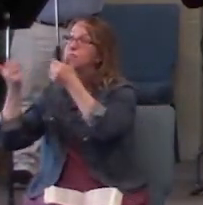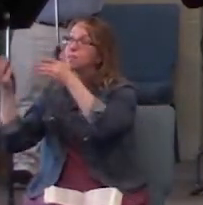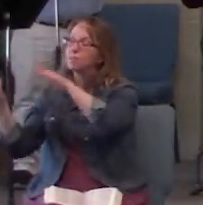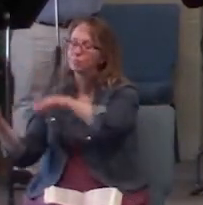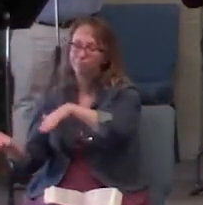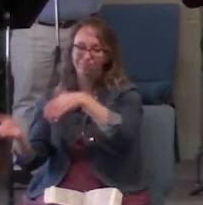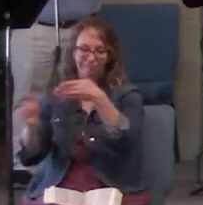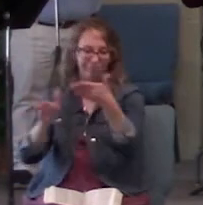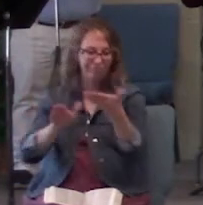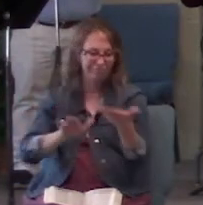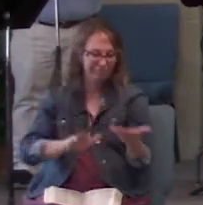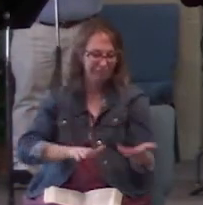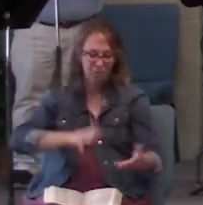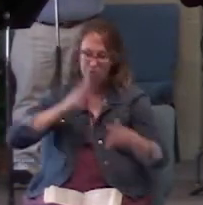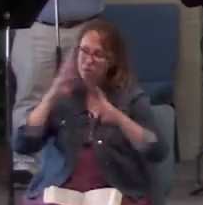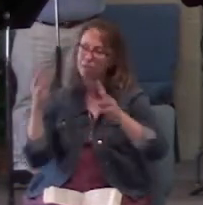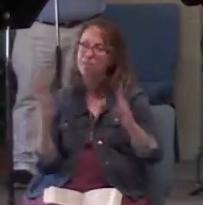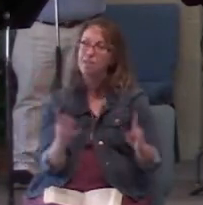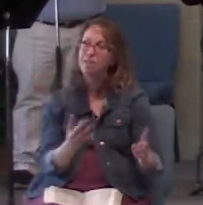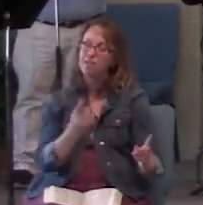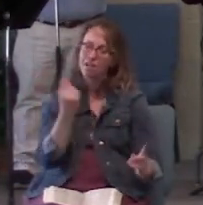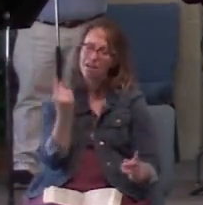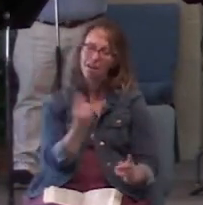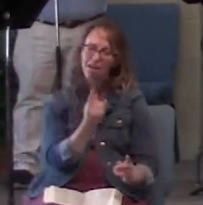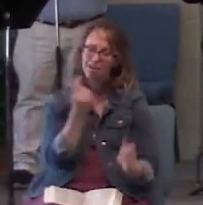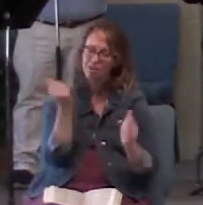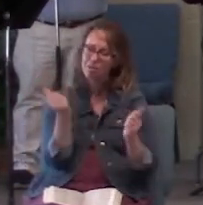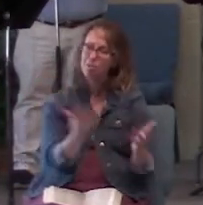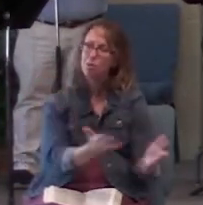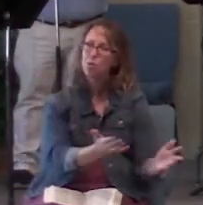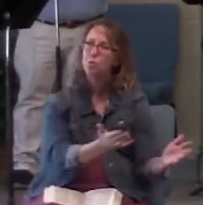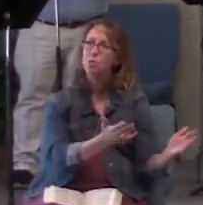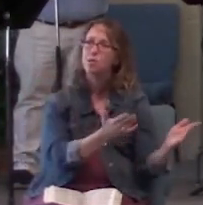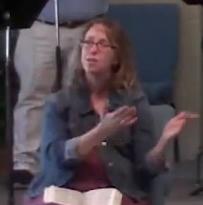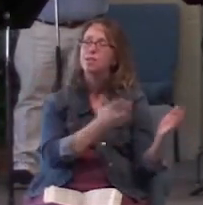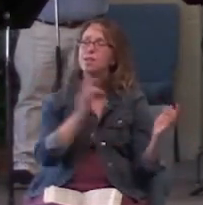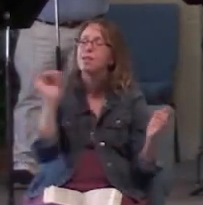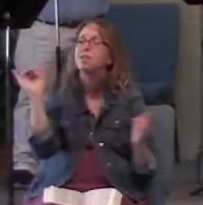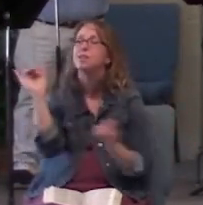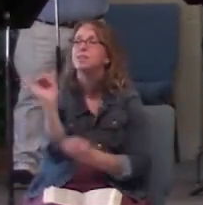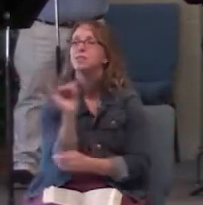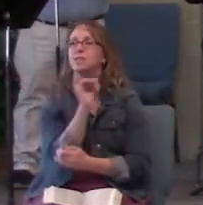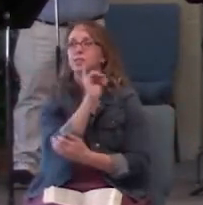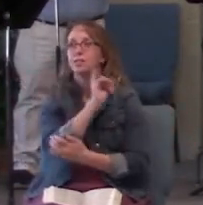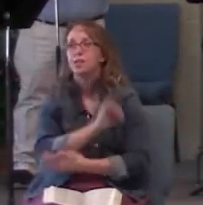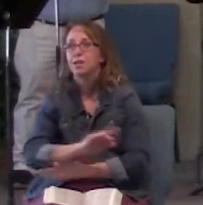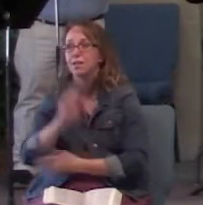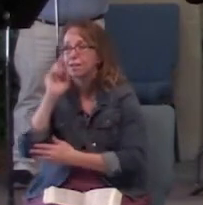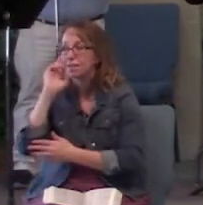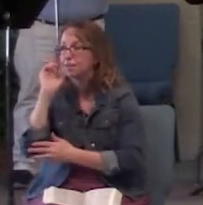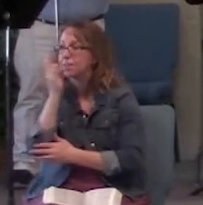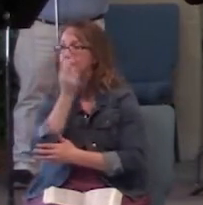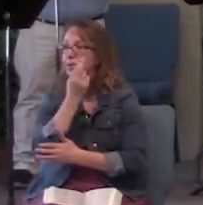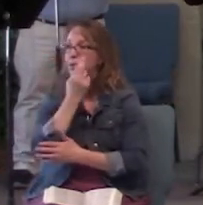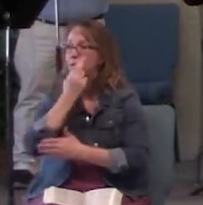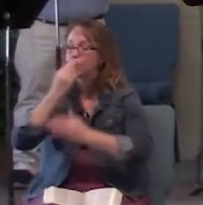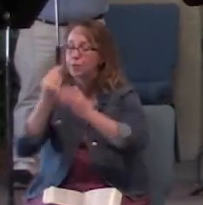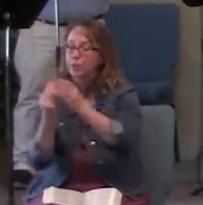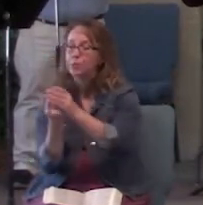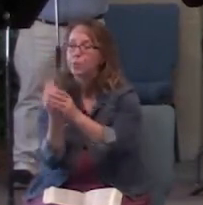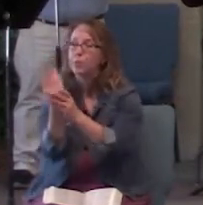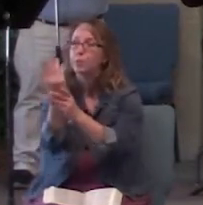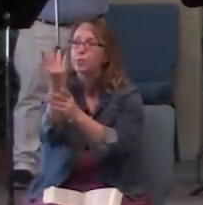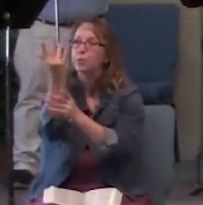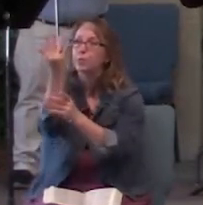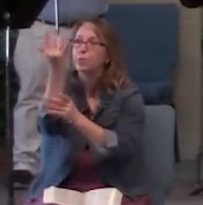to die, rejected and alone, like a rose